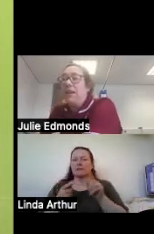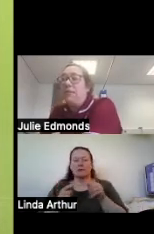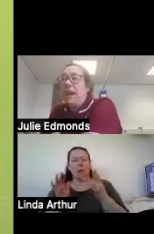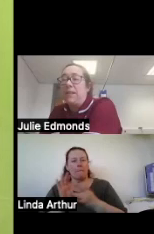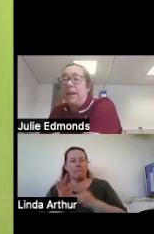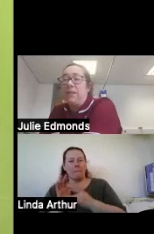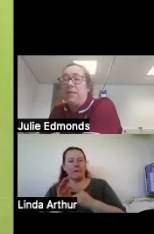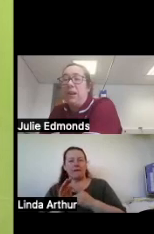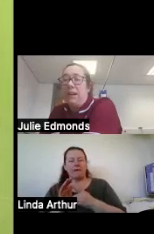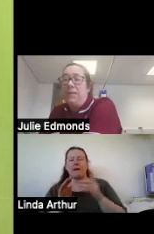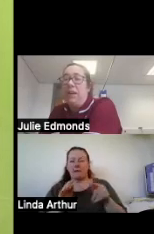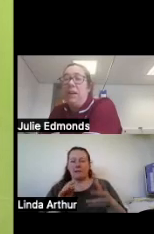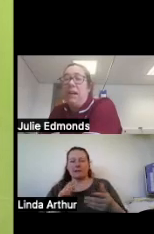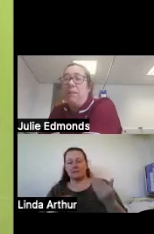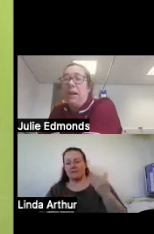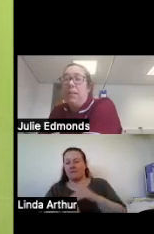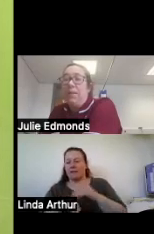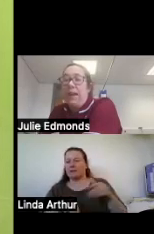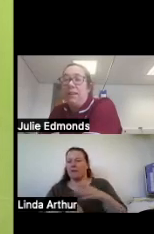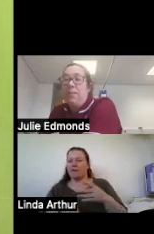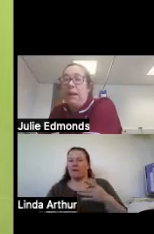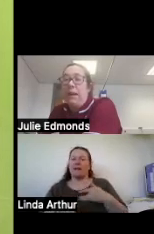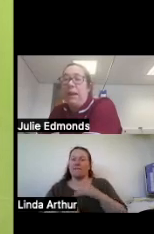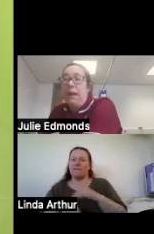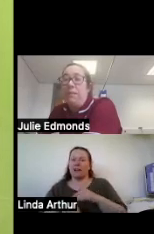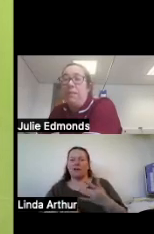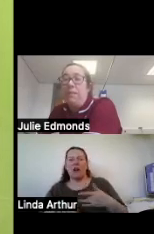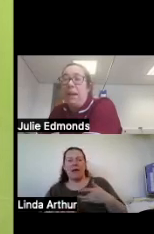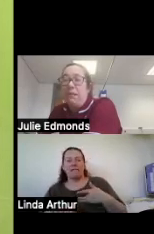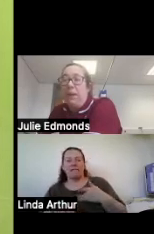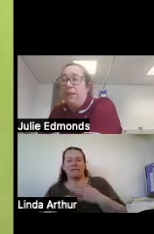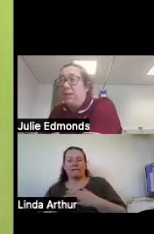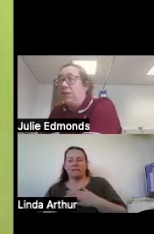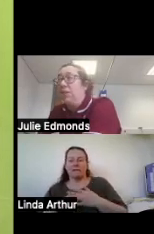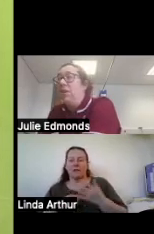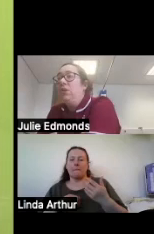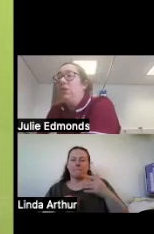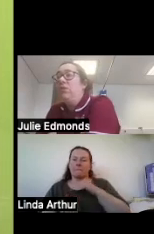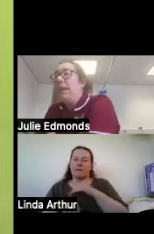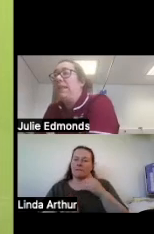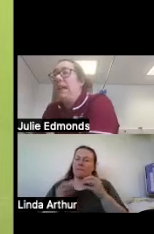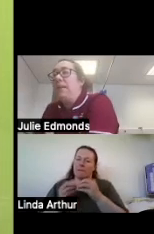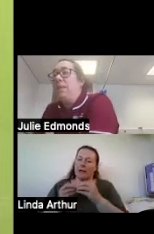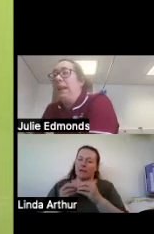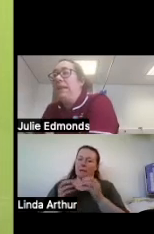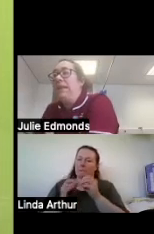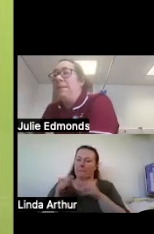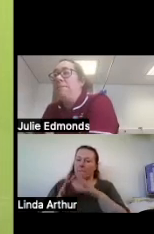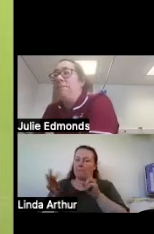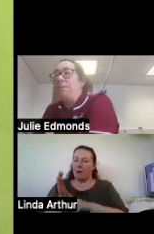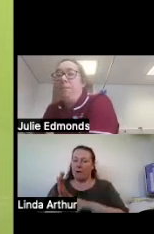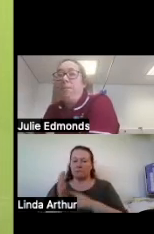does, every aspect of our life can be affected by bladder and bowel dysfunction. So next slide,